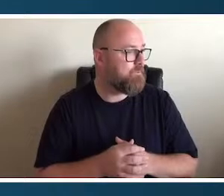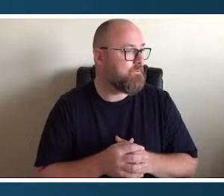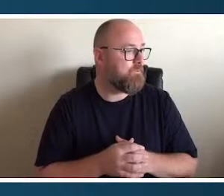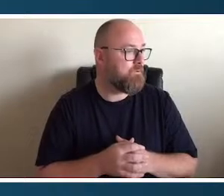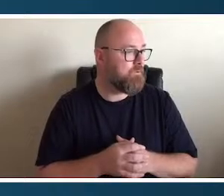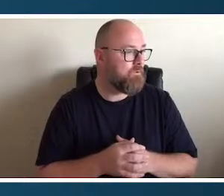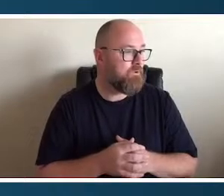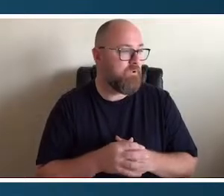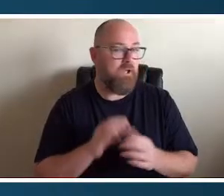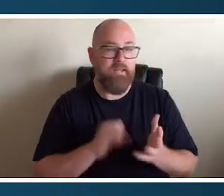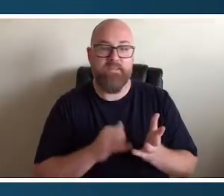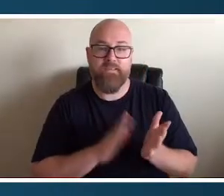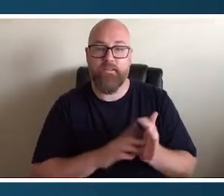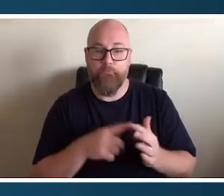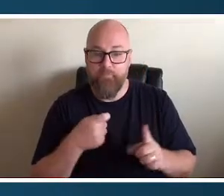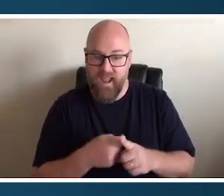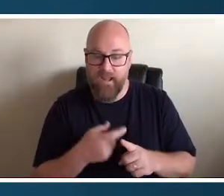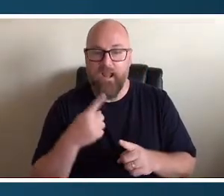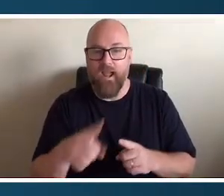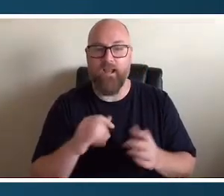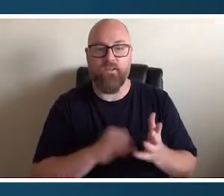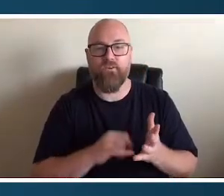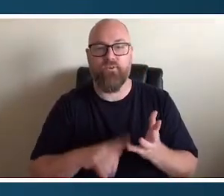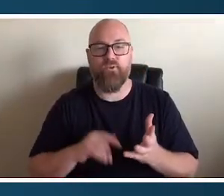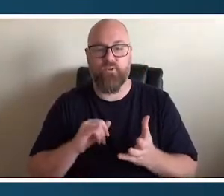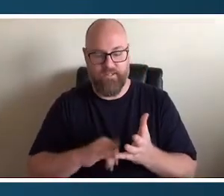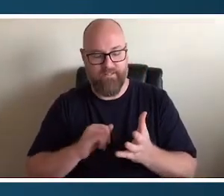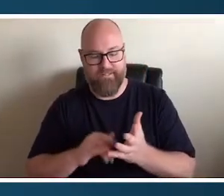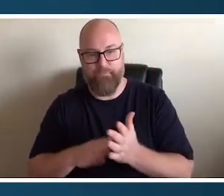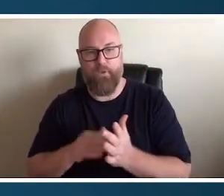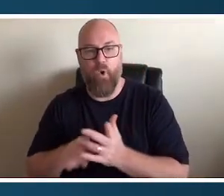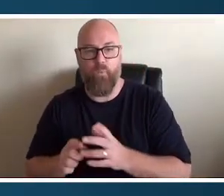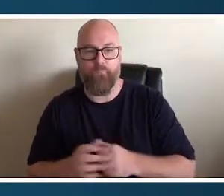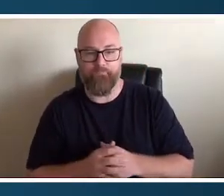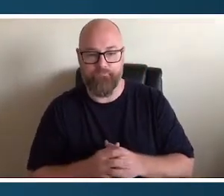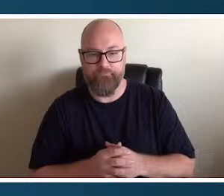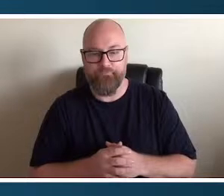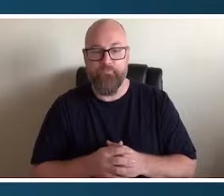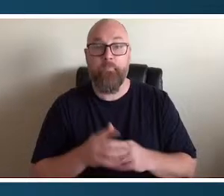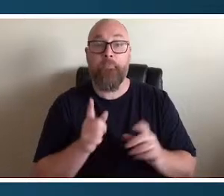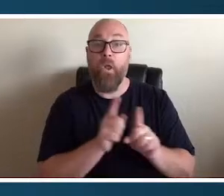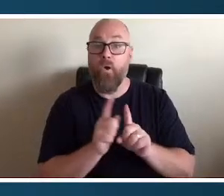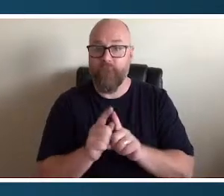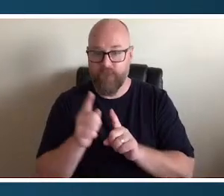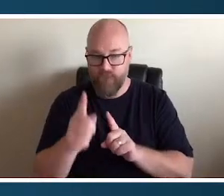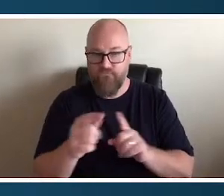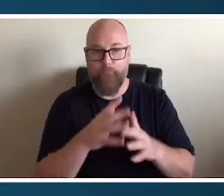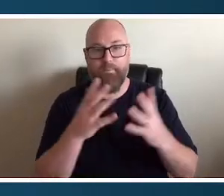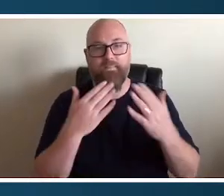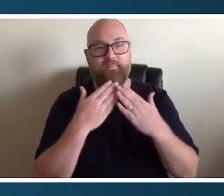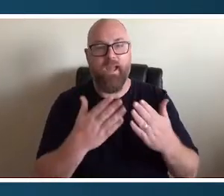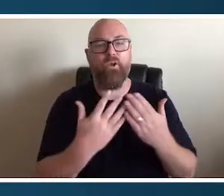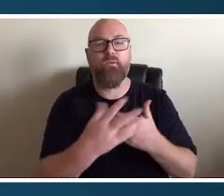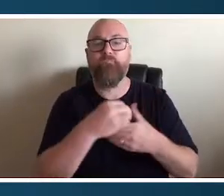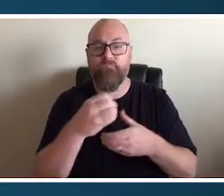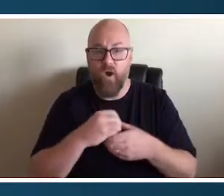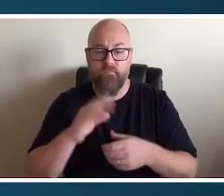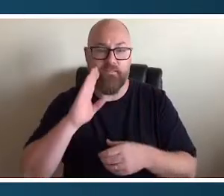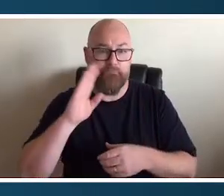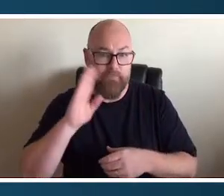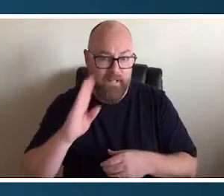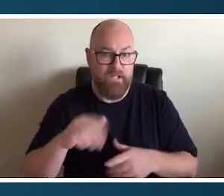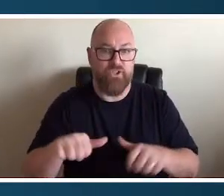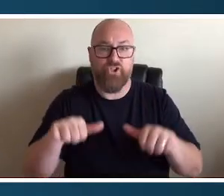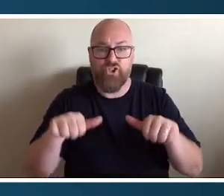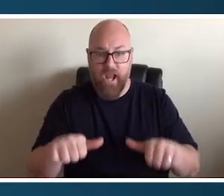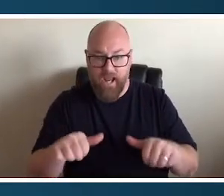Susigno. And of course, a big thank you to all our participants, our speakers, our chairs who have traveled near or far to be